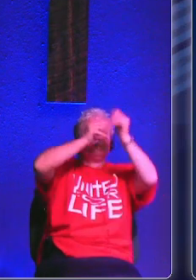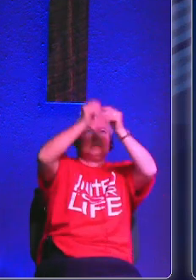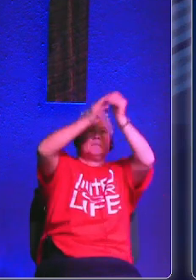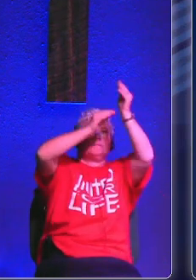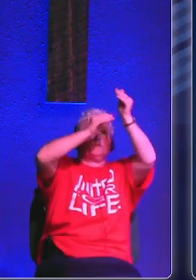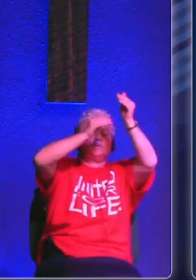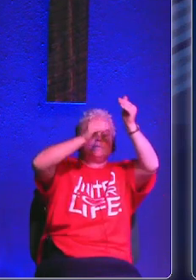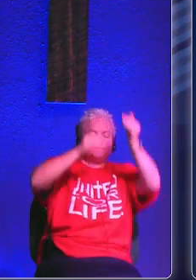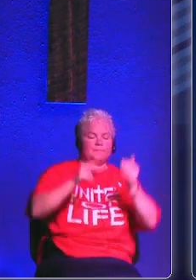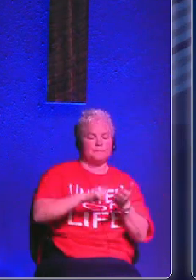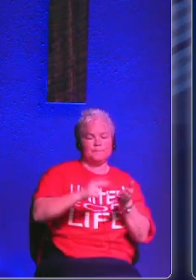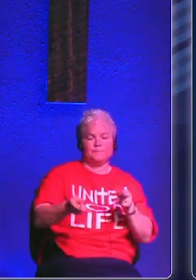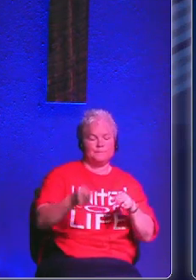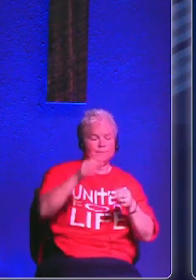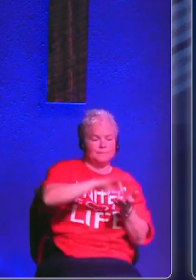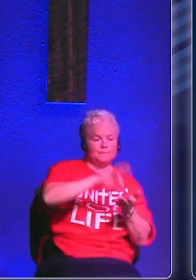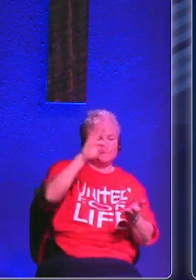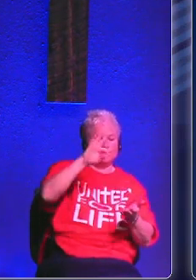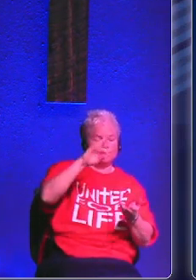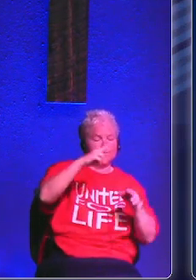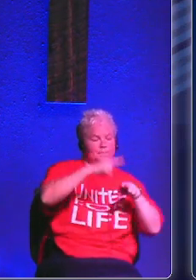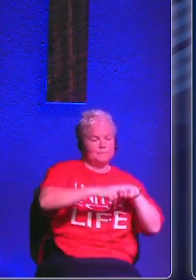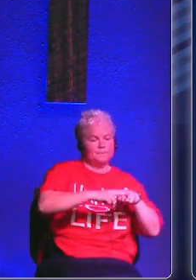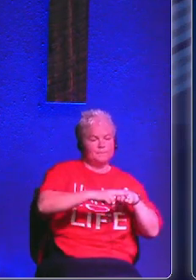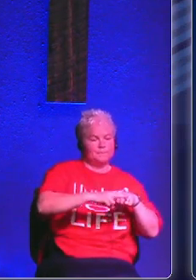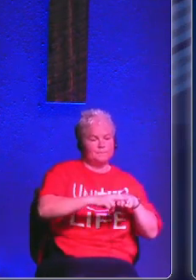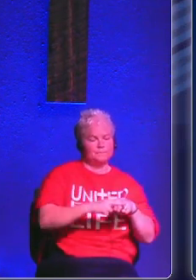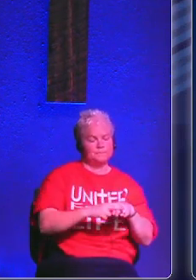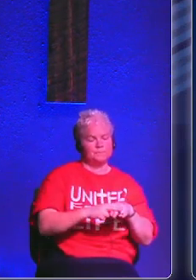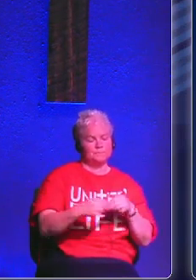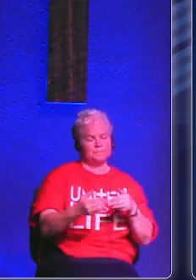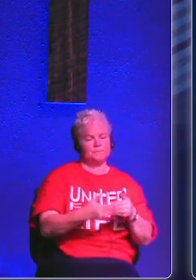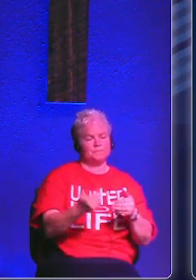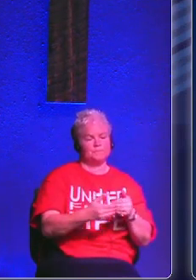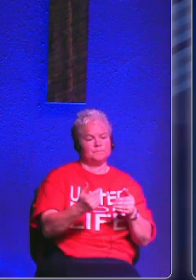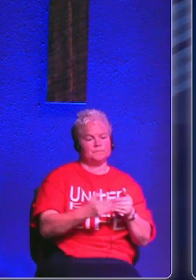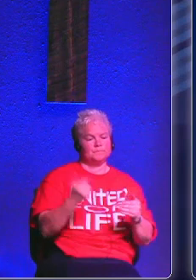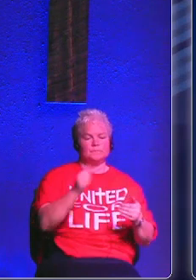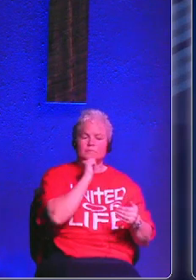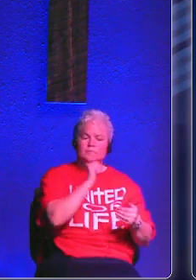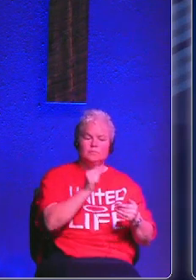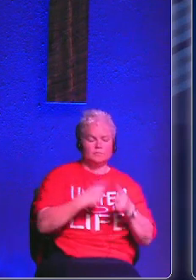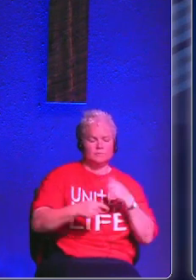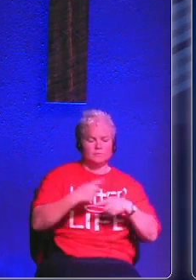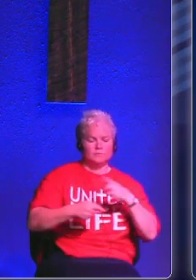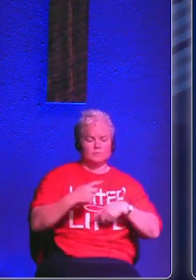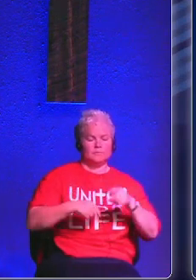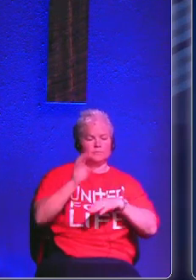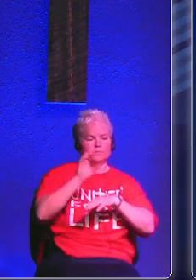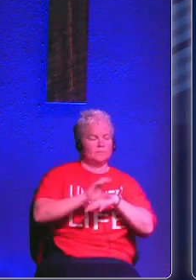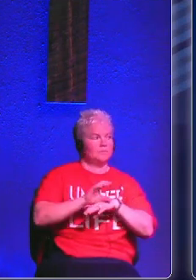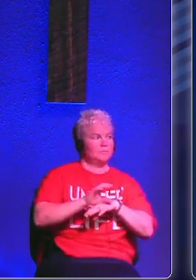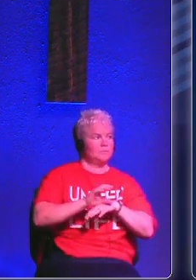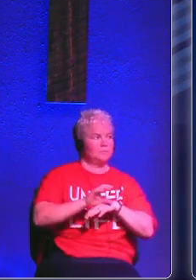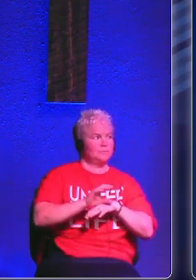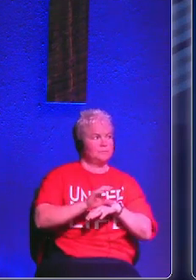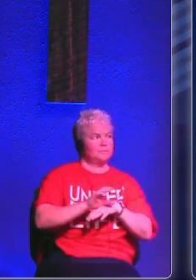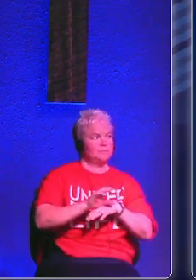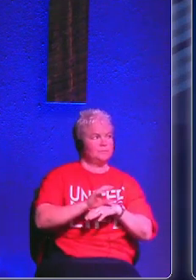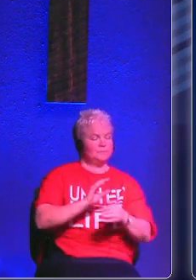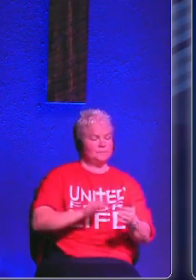building, and then find a seat. So much easier just to not come to church. And